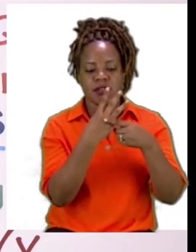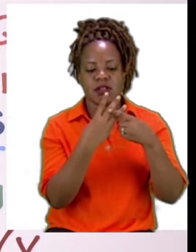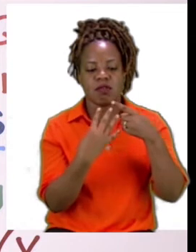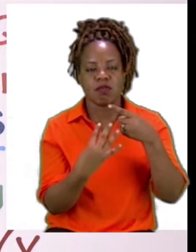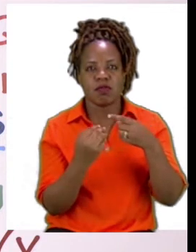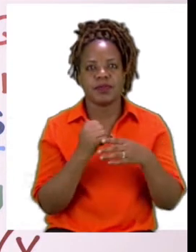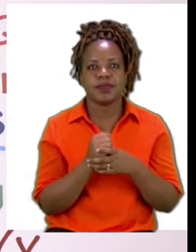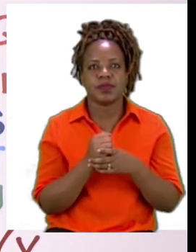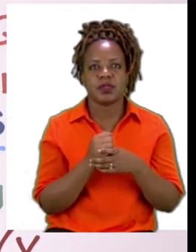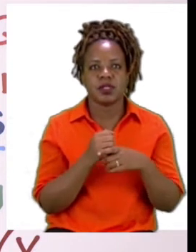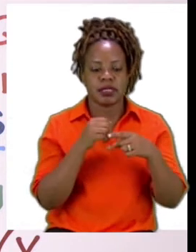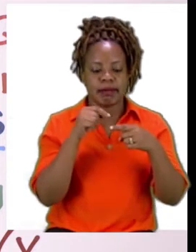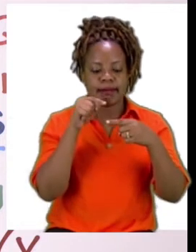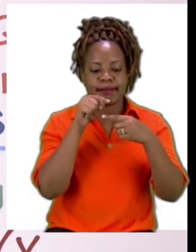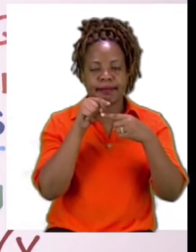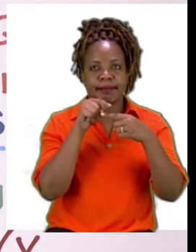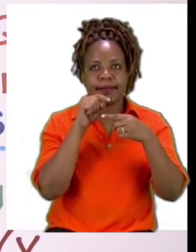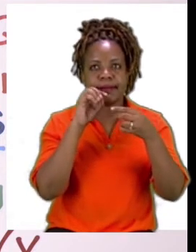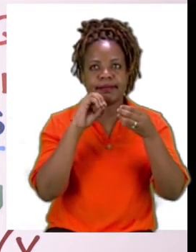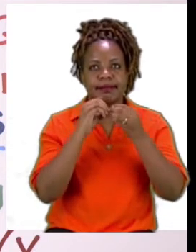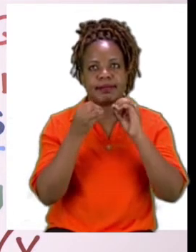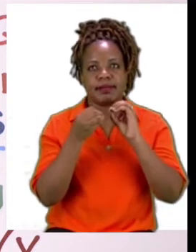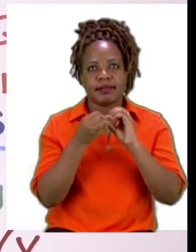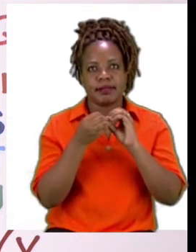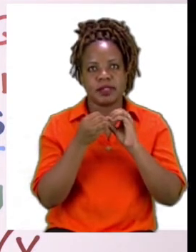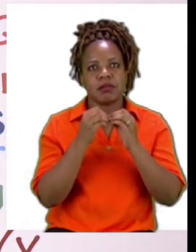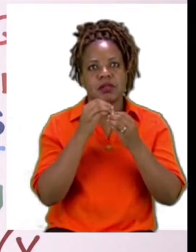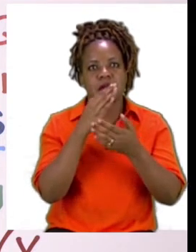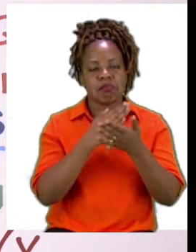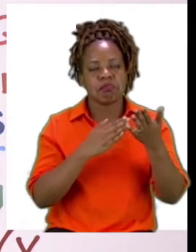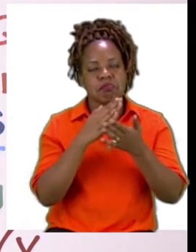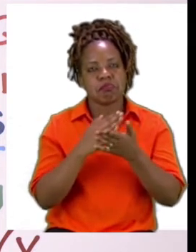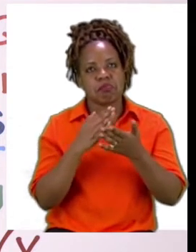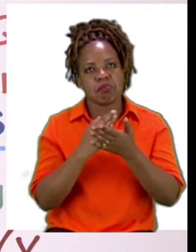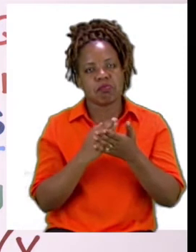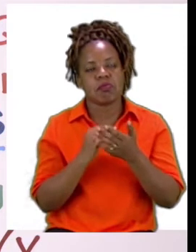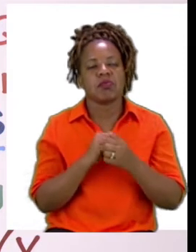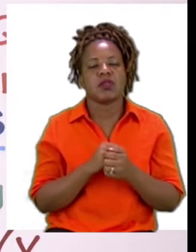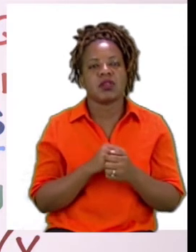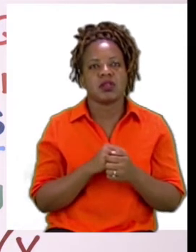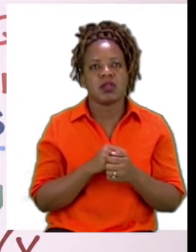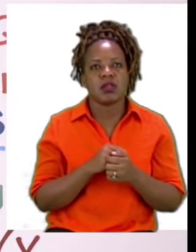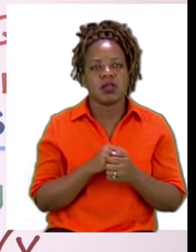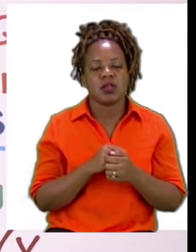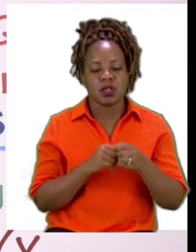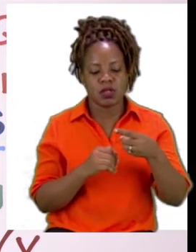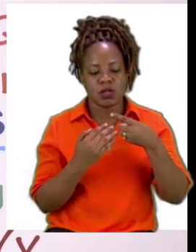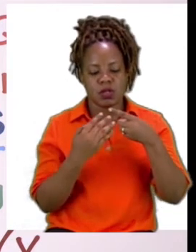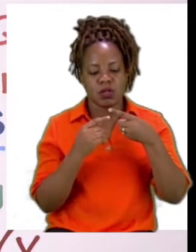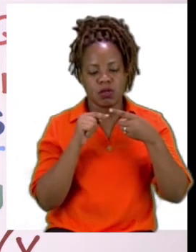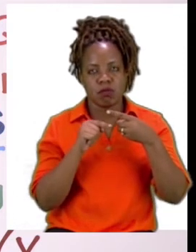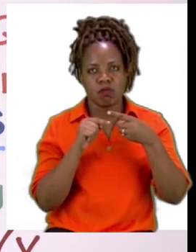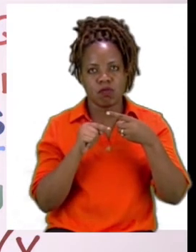the piece or pieces of the whole shape. And then the bottom number